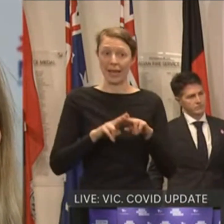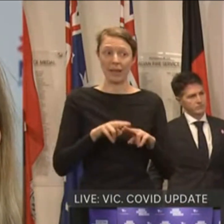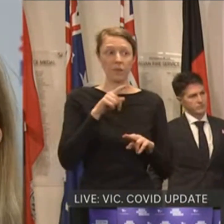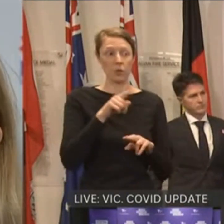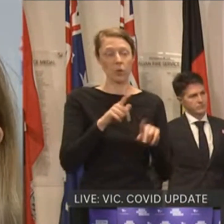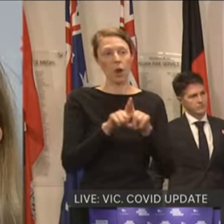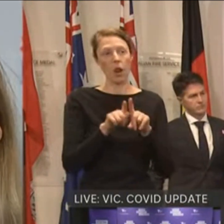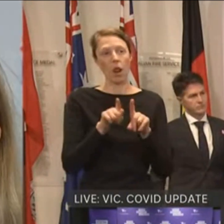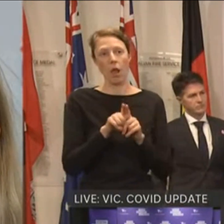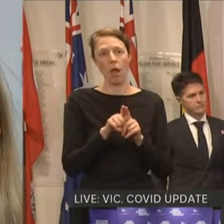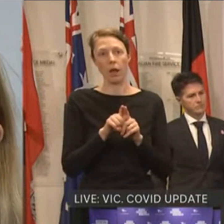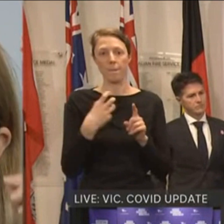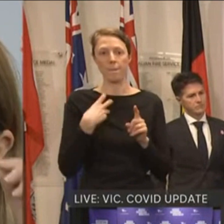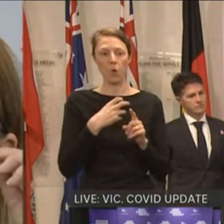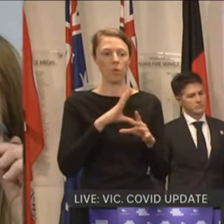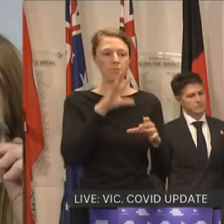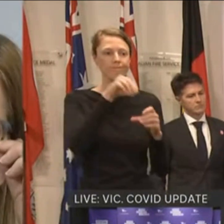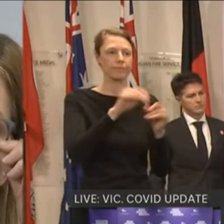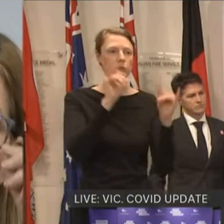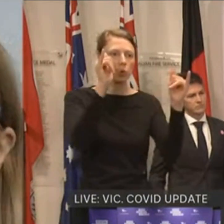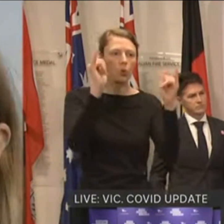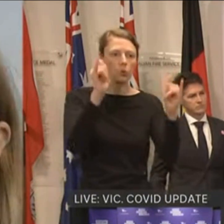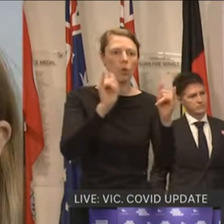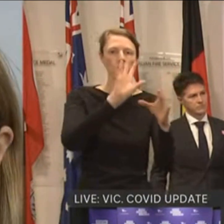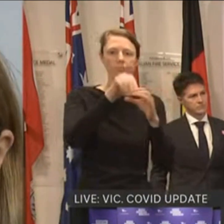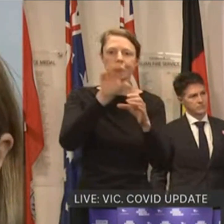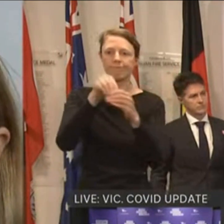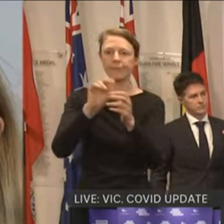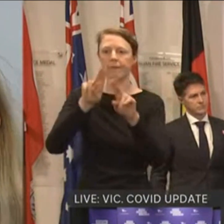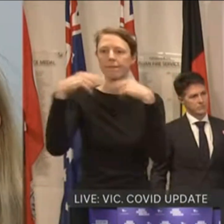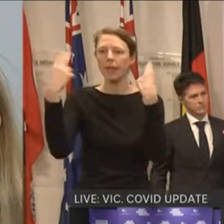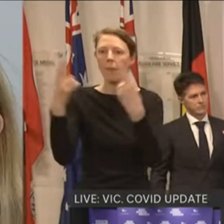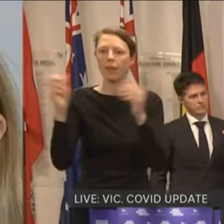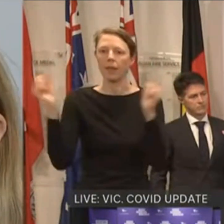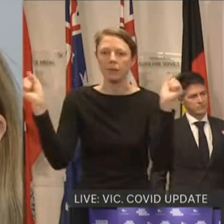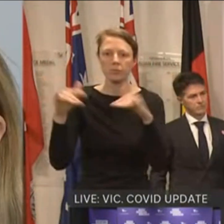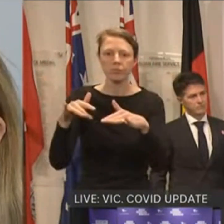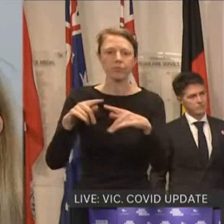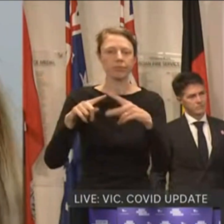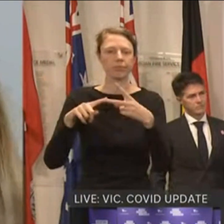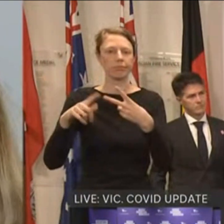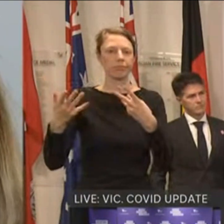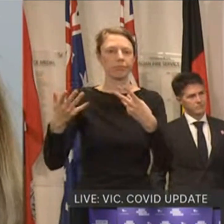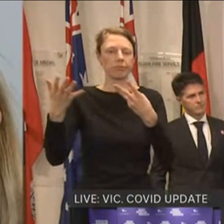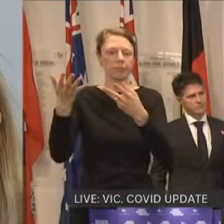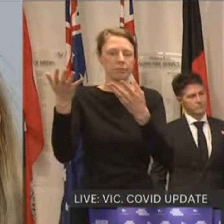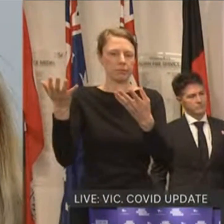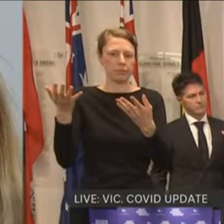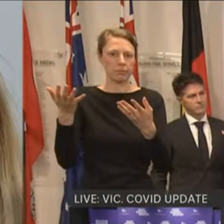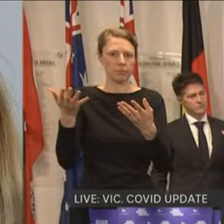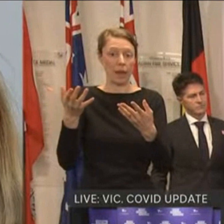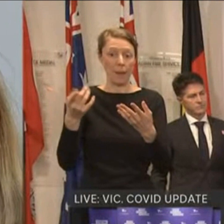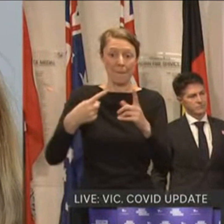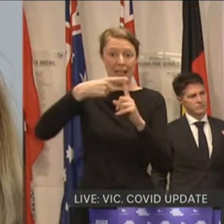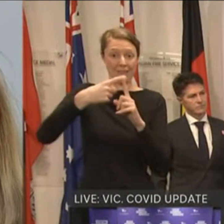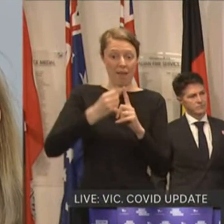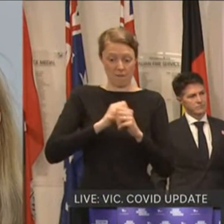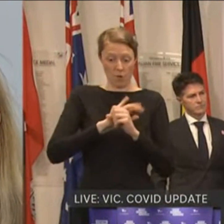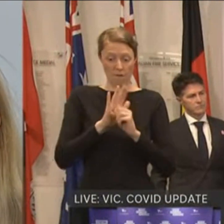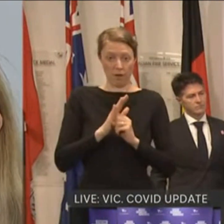by adopting those behaviours of not having big family gatherings, of not going into large indoor